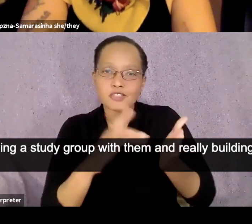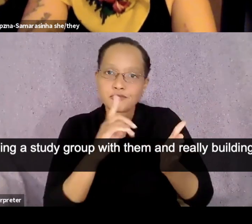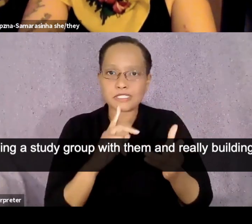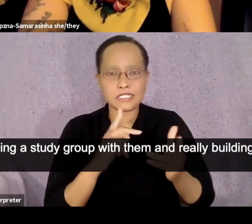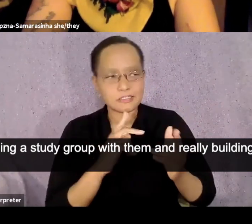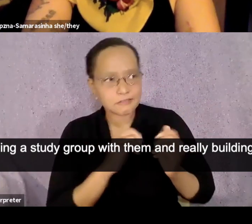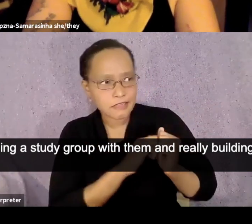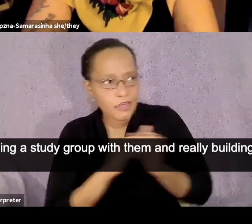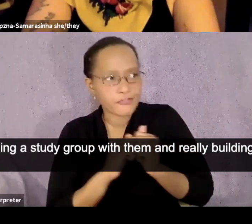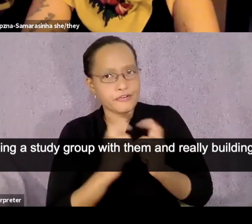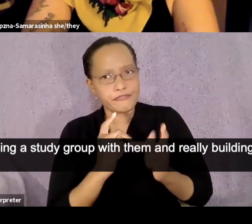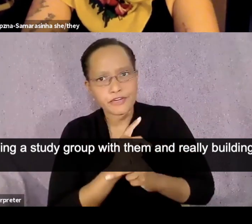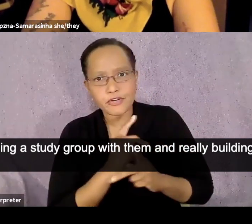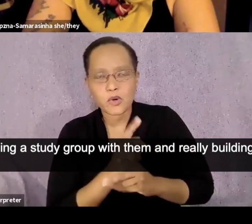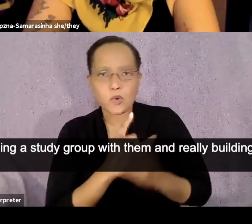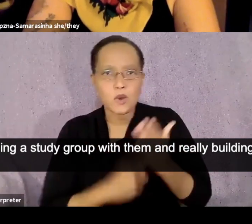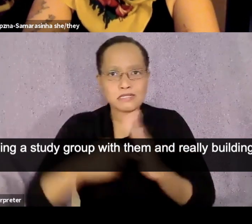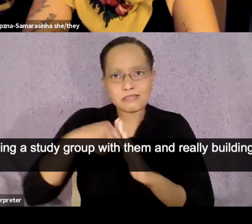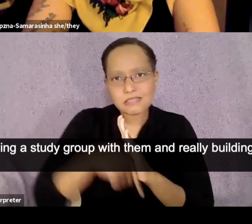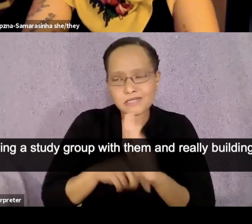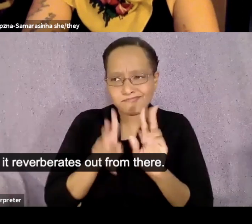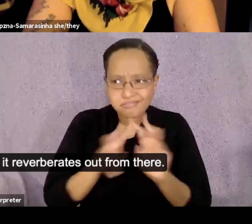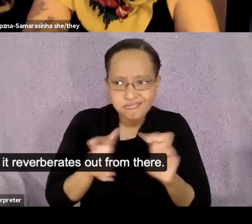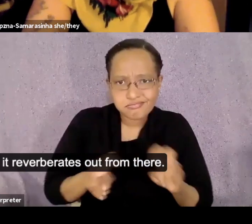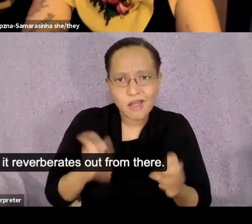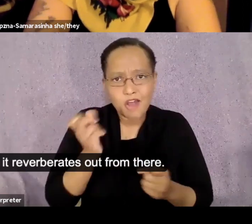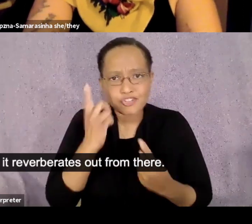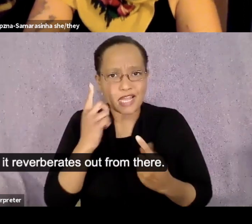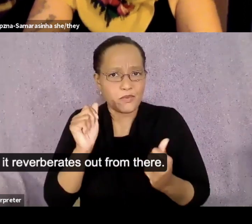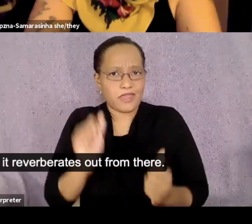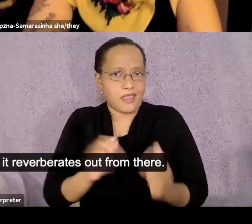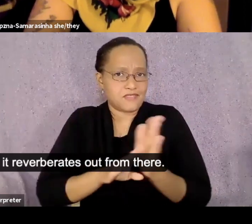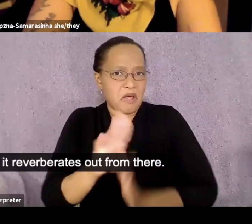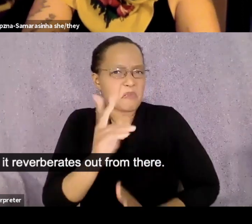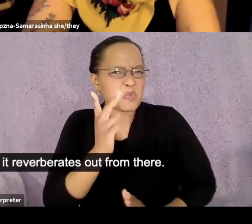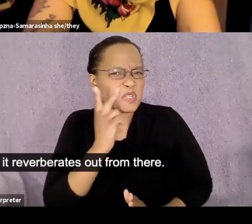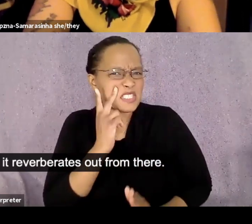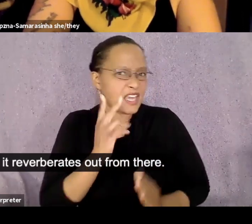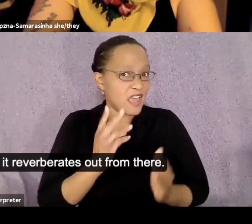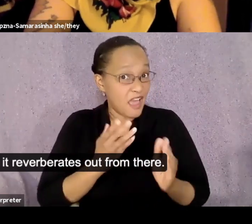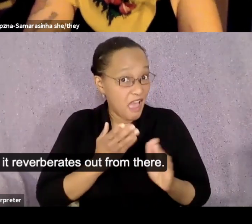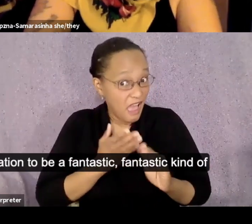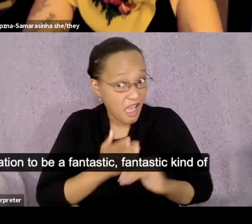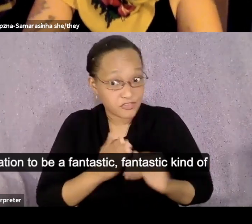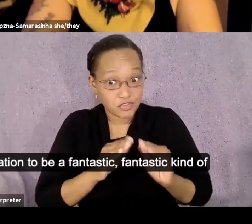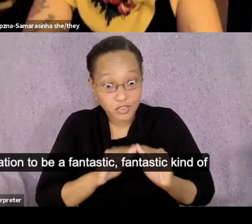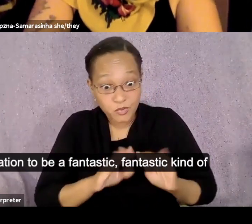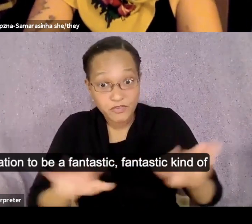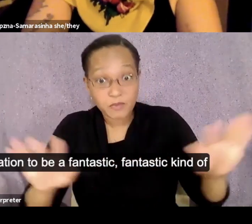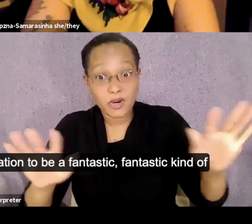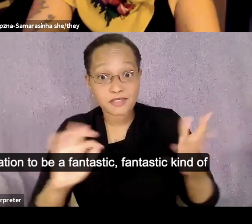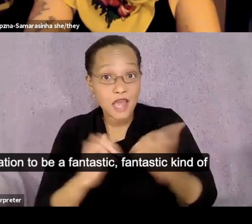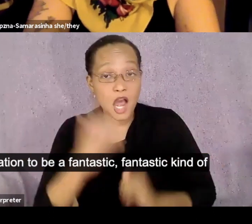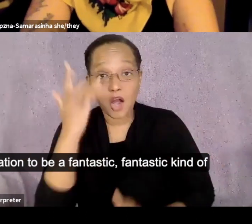a deeper understanding and analysis. We'll see where it reverberates out from there. But I've